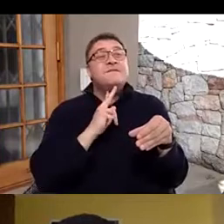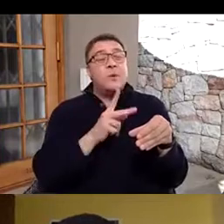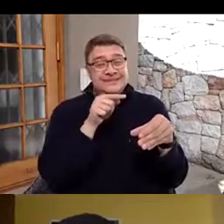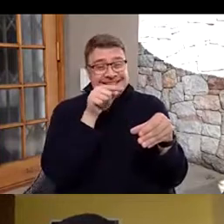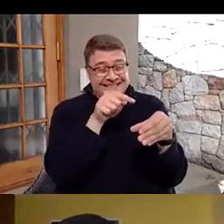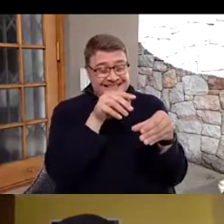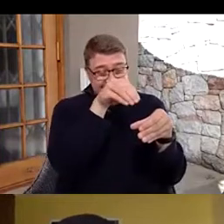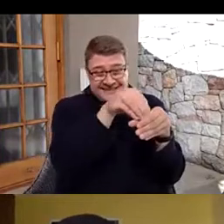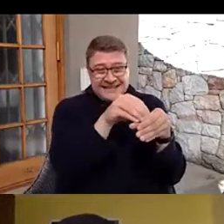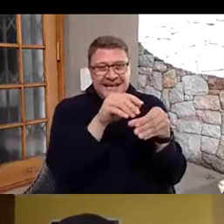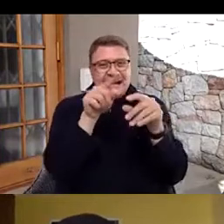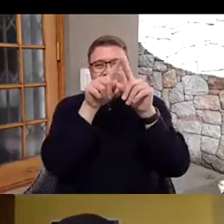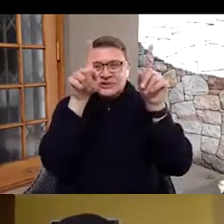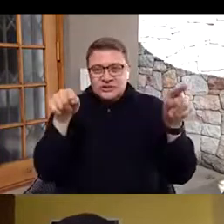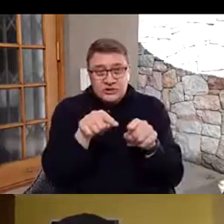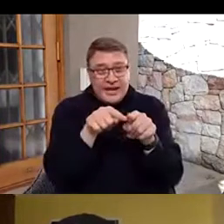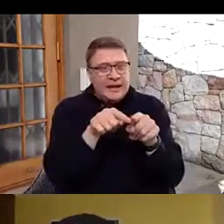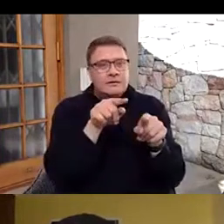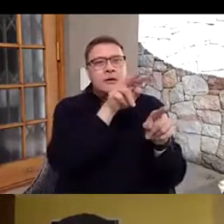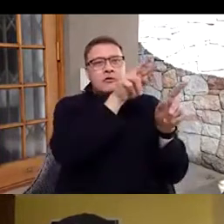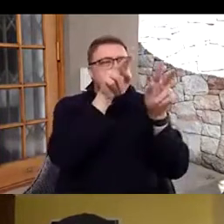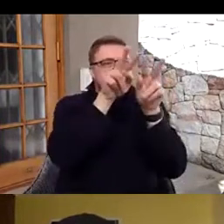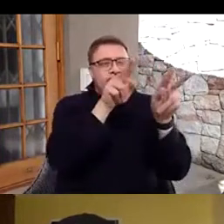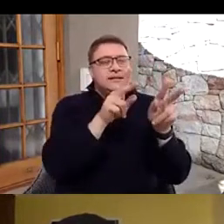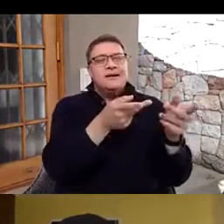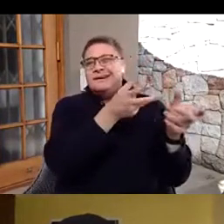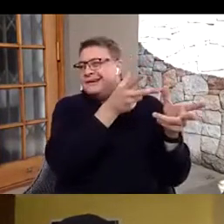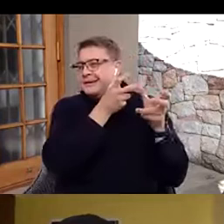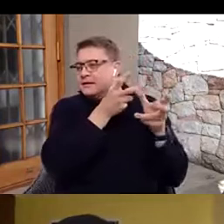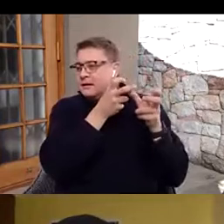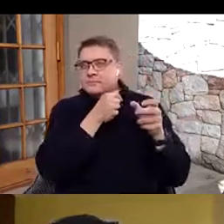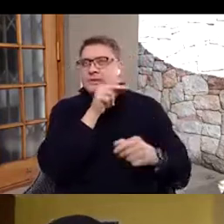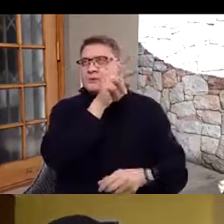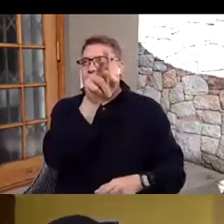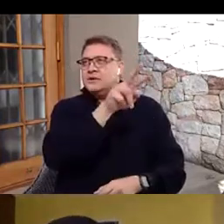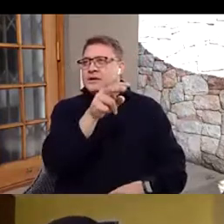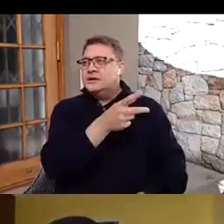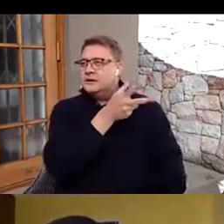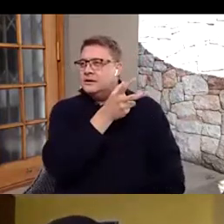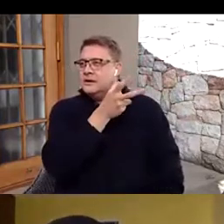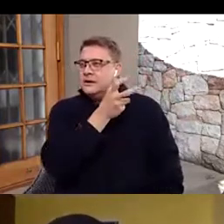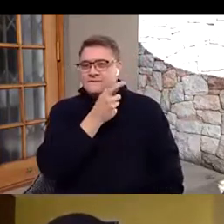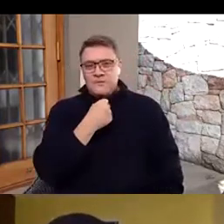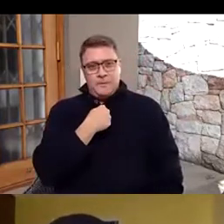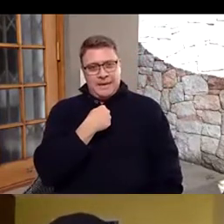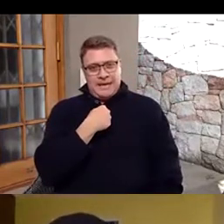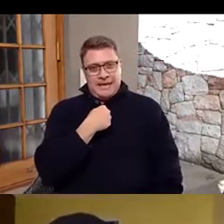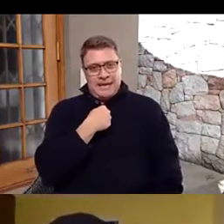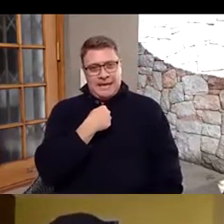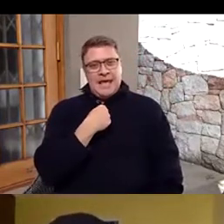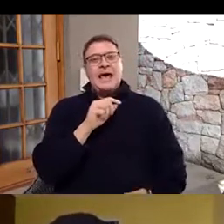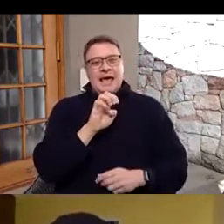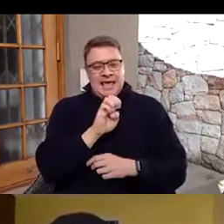written, whatever is on screen into audible feedback. I'm just enabling it, and then you should be able to